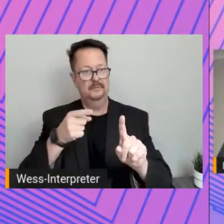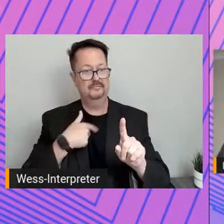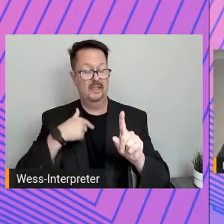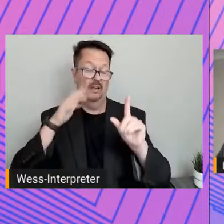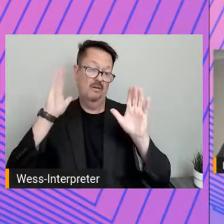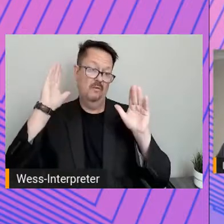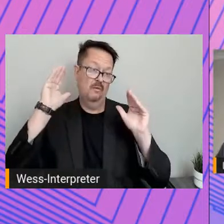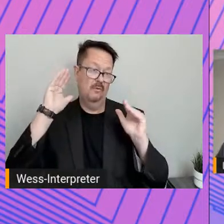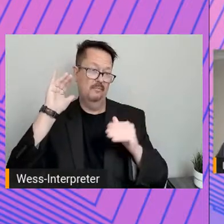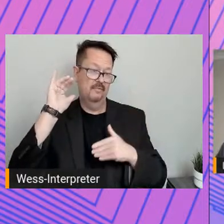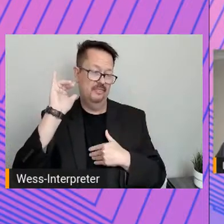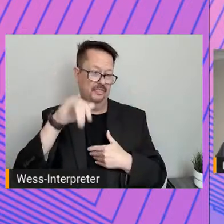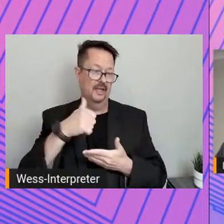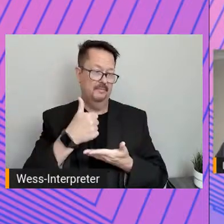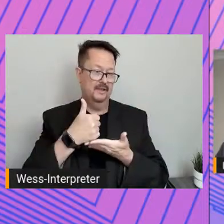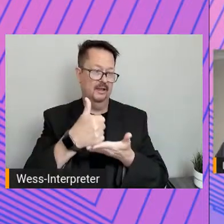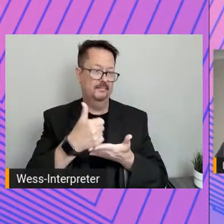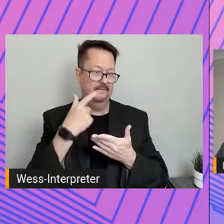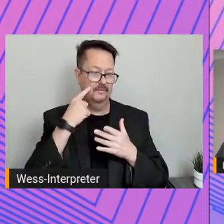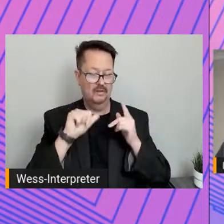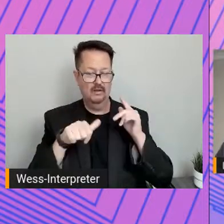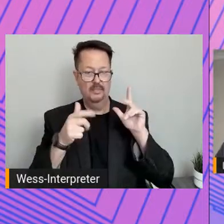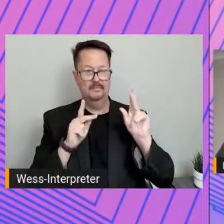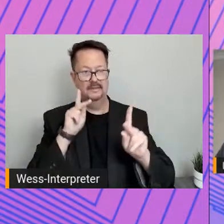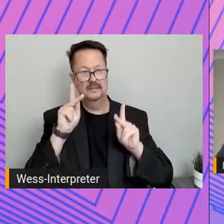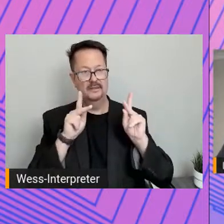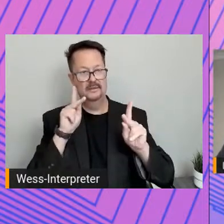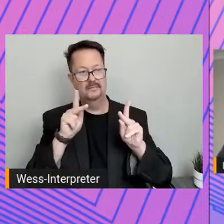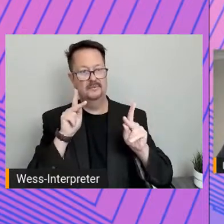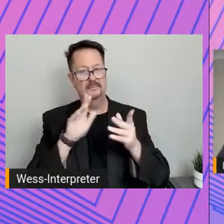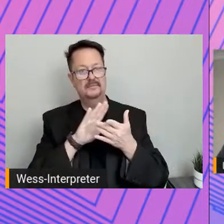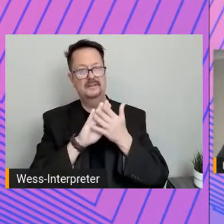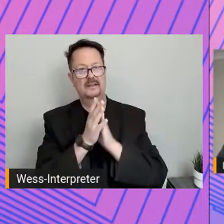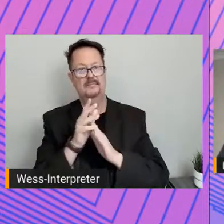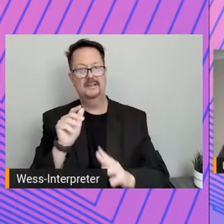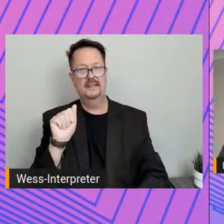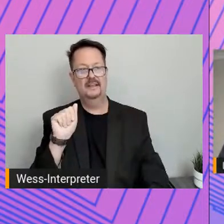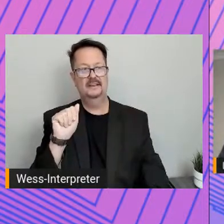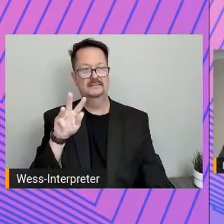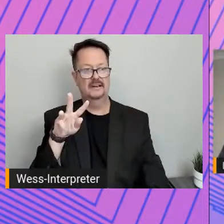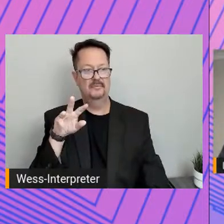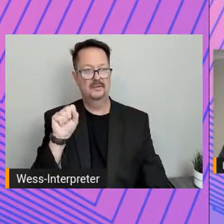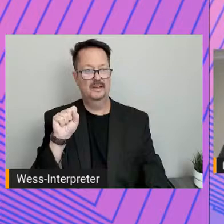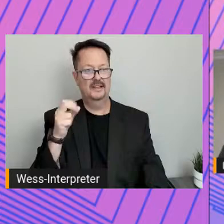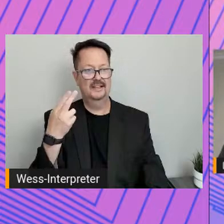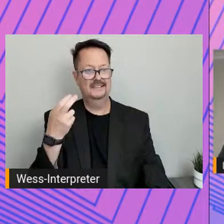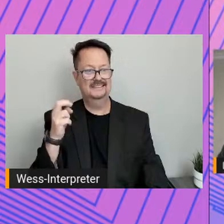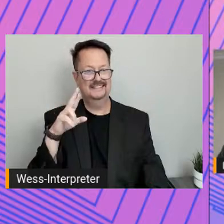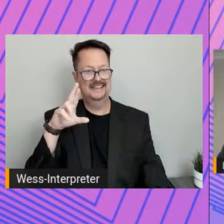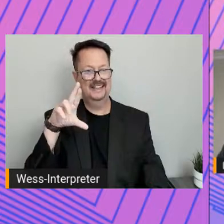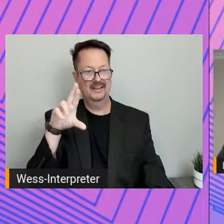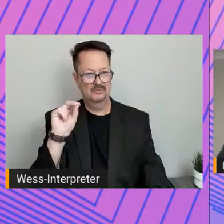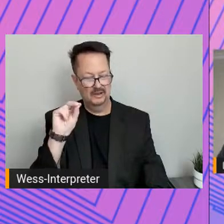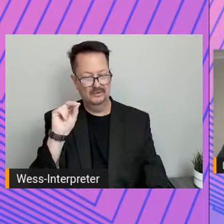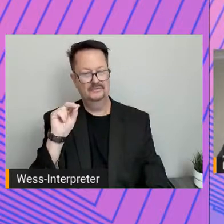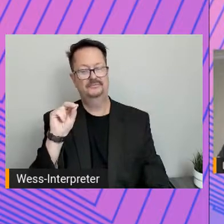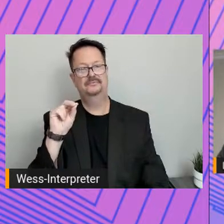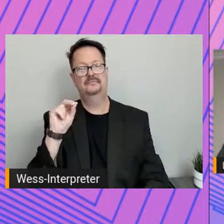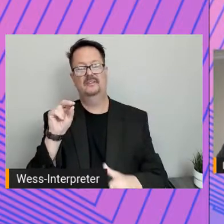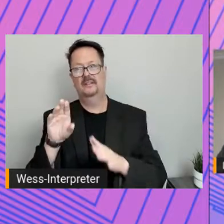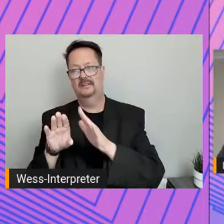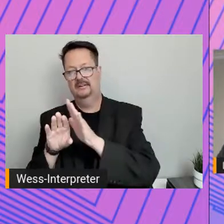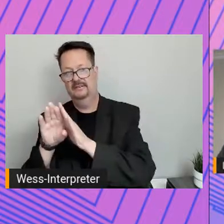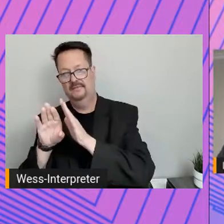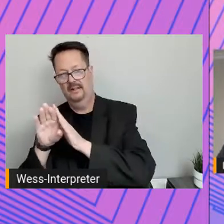that that can be helpful for other people who are aspiring towards becoming an AWS hero. It's basically keeping the developer community and